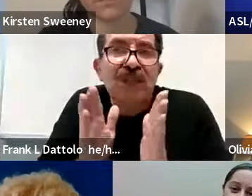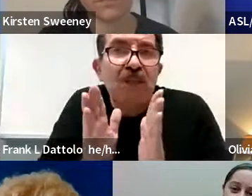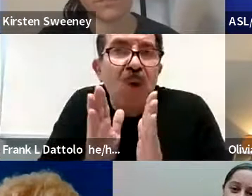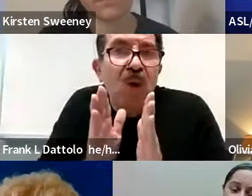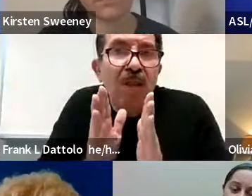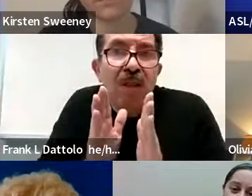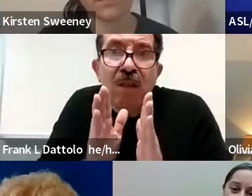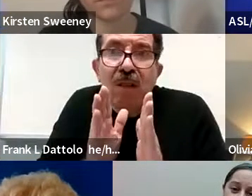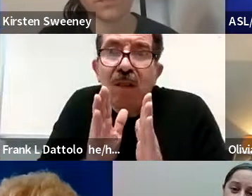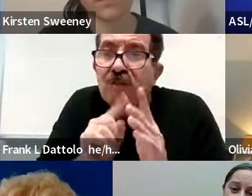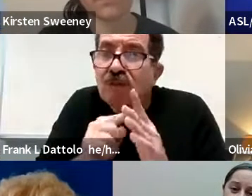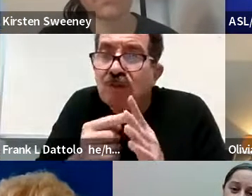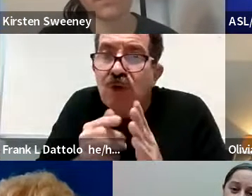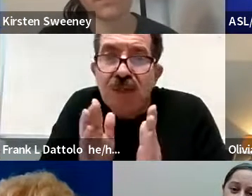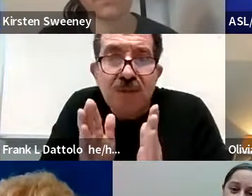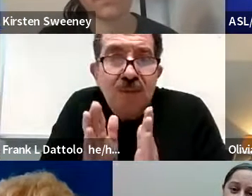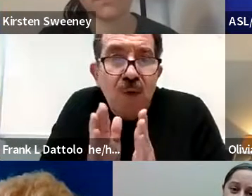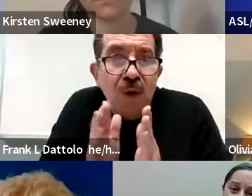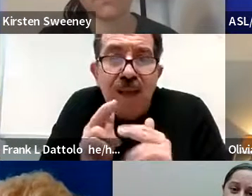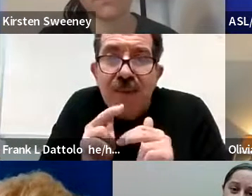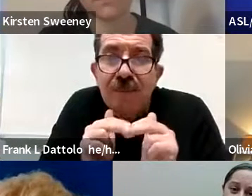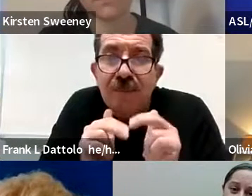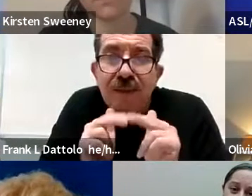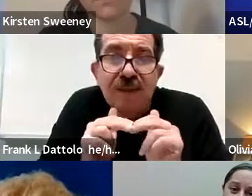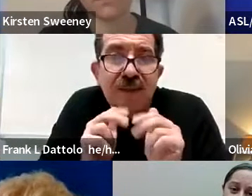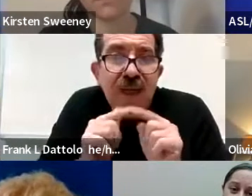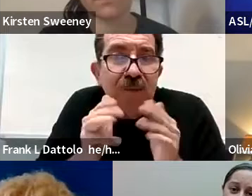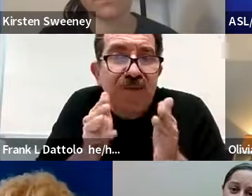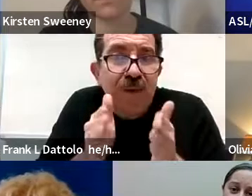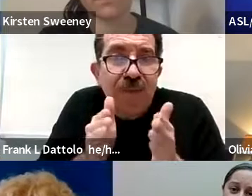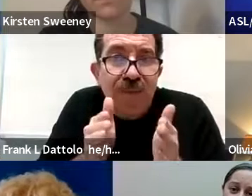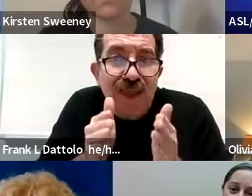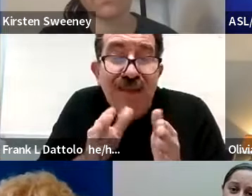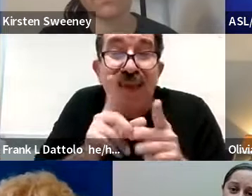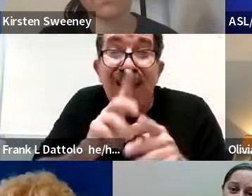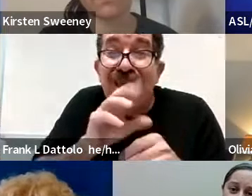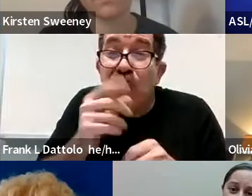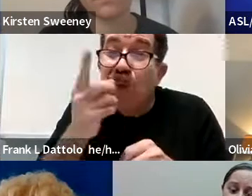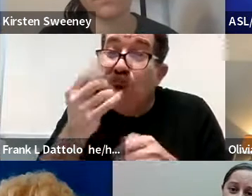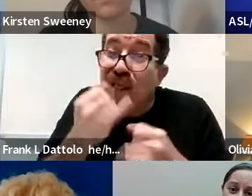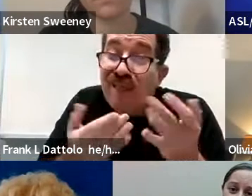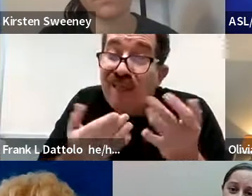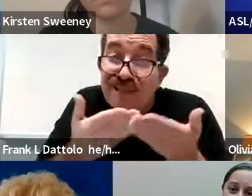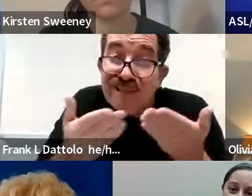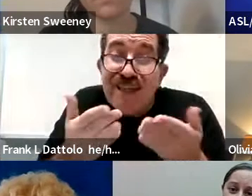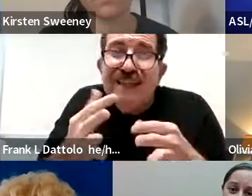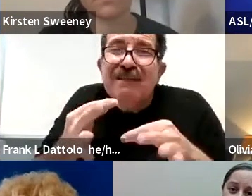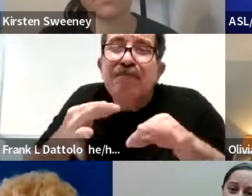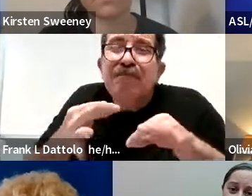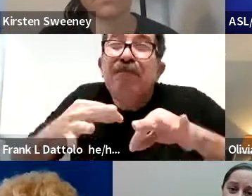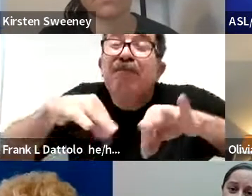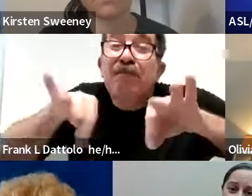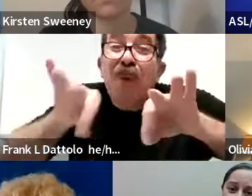start? I would say start small and build from there.